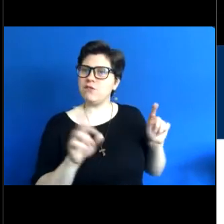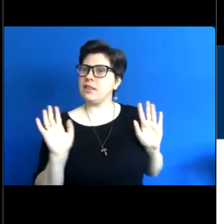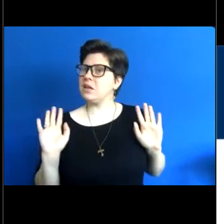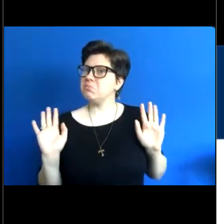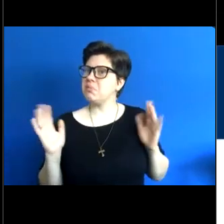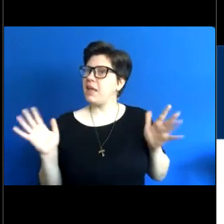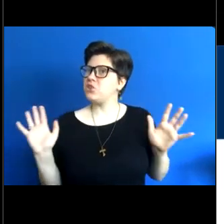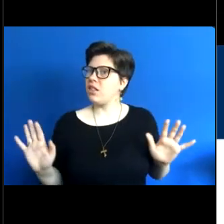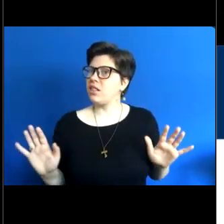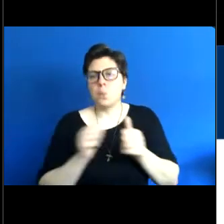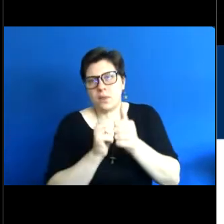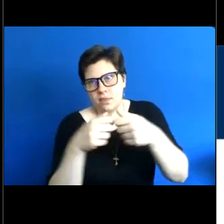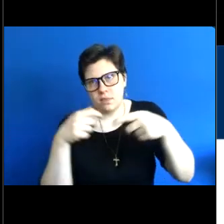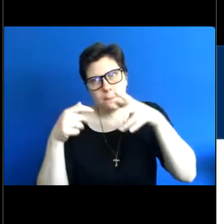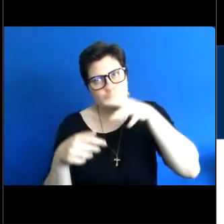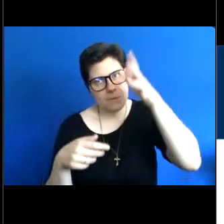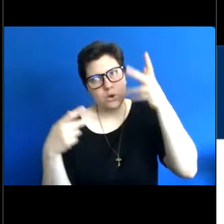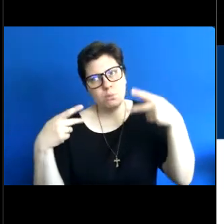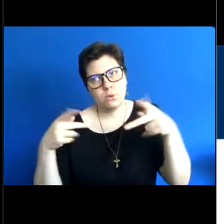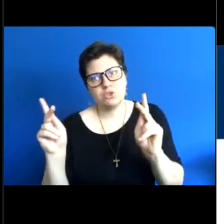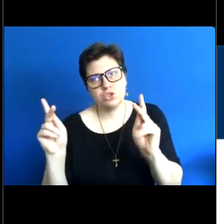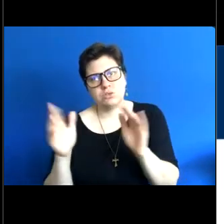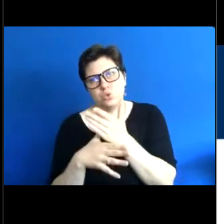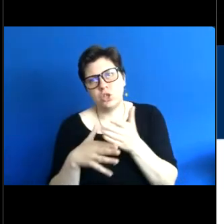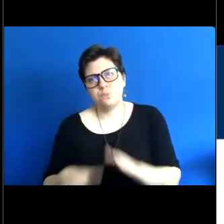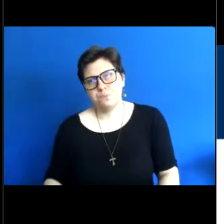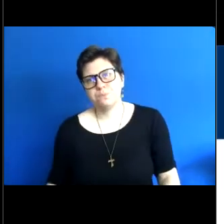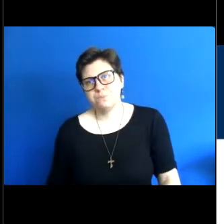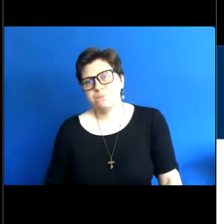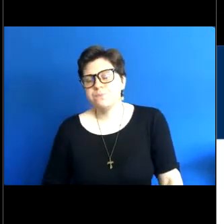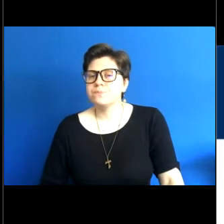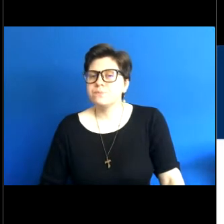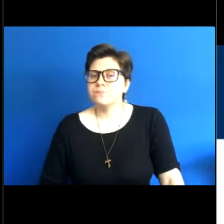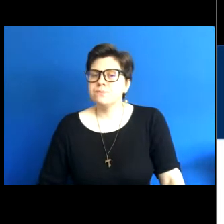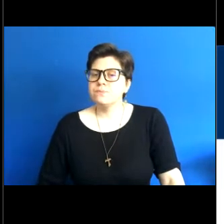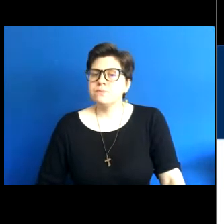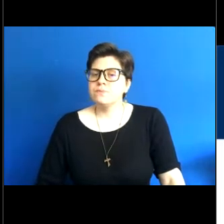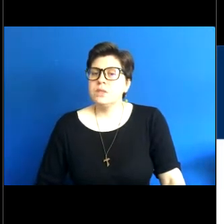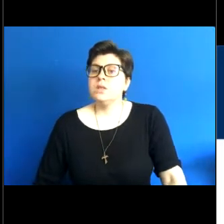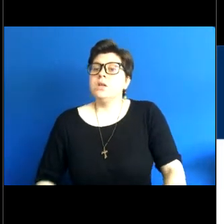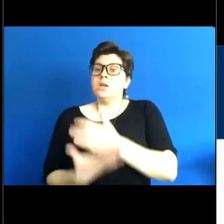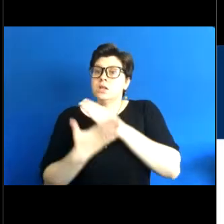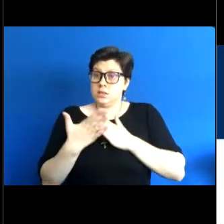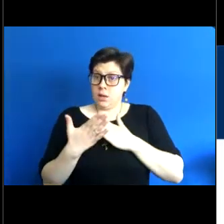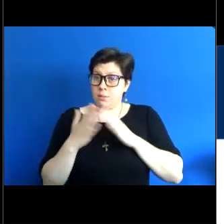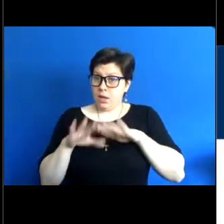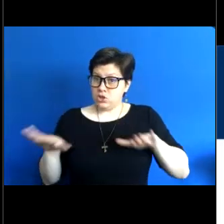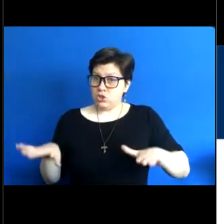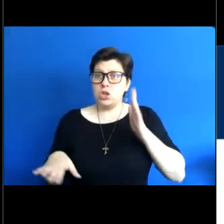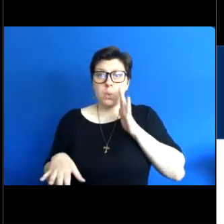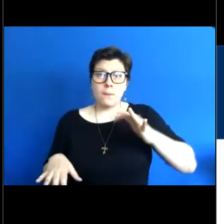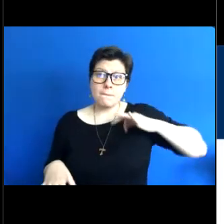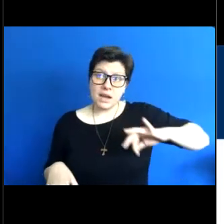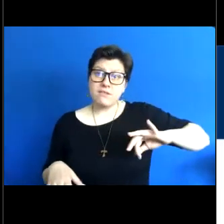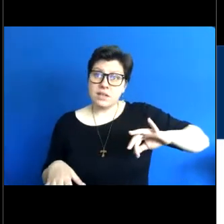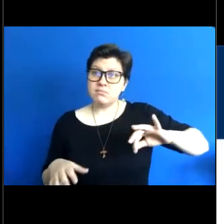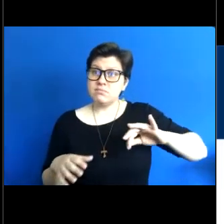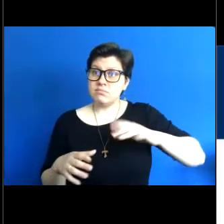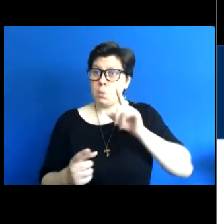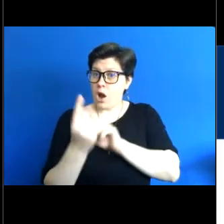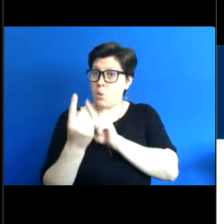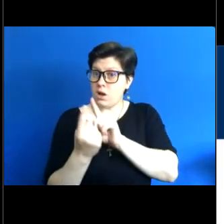with the parents' permission sharing about that. So some children might benefit from some one-on-one assistance